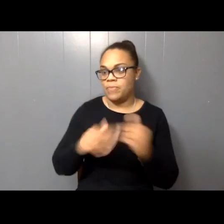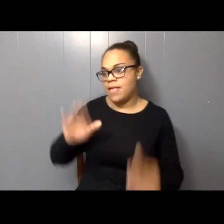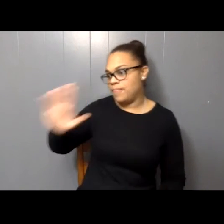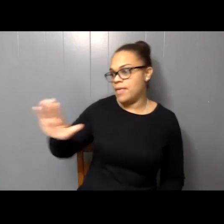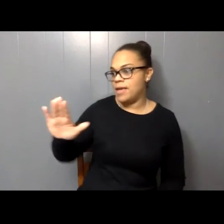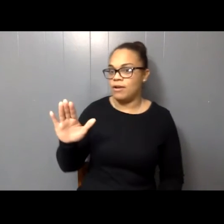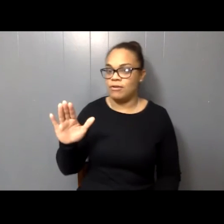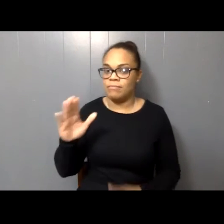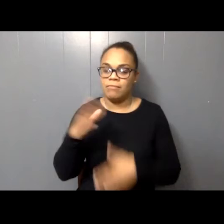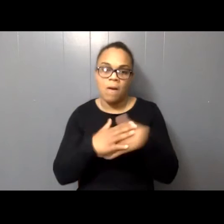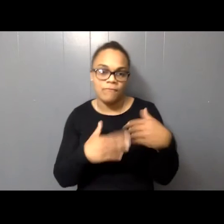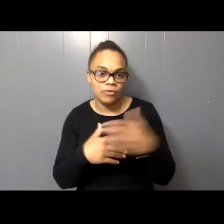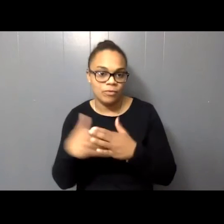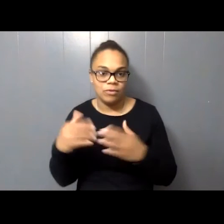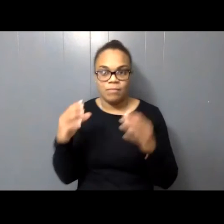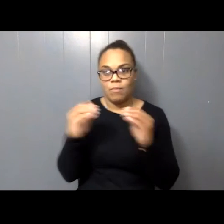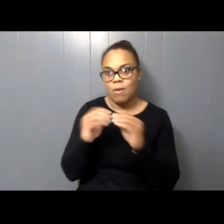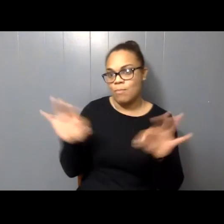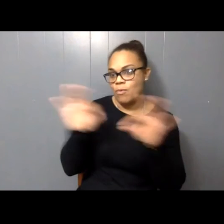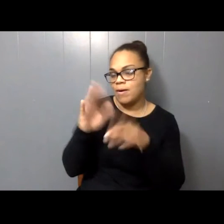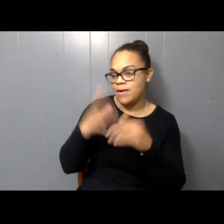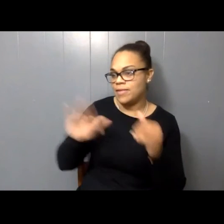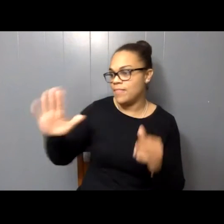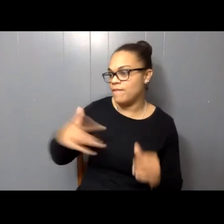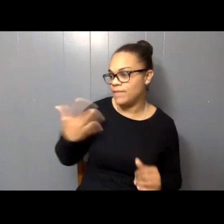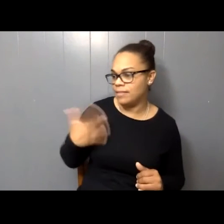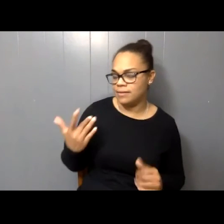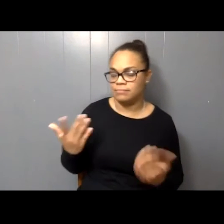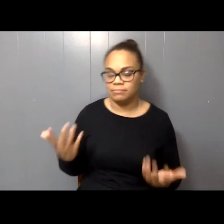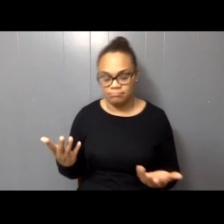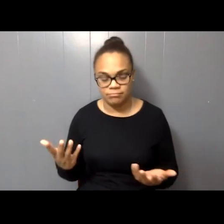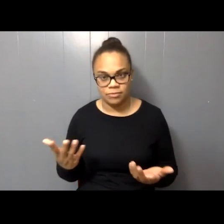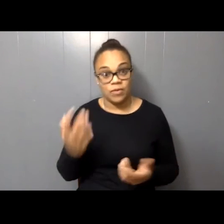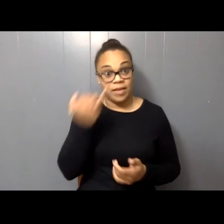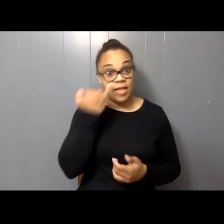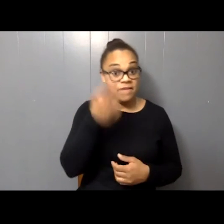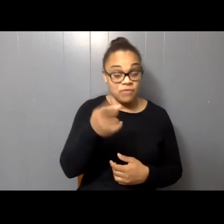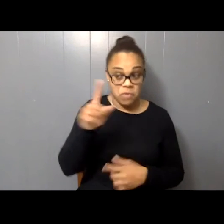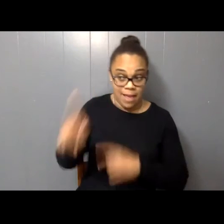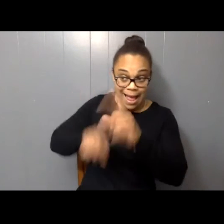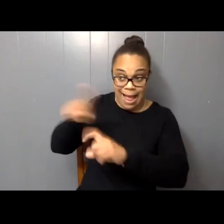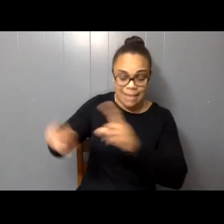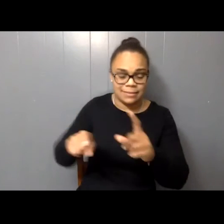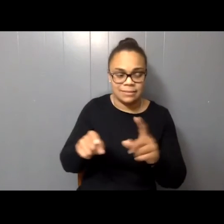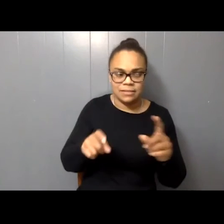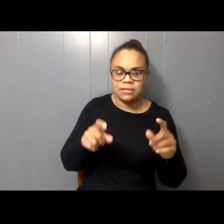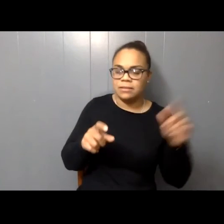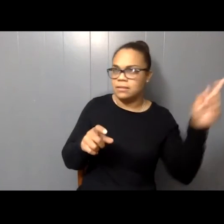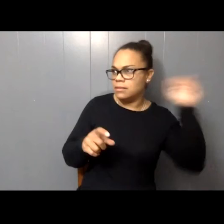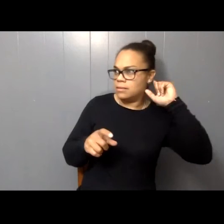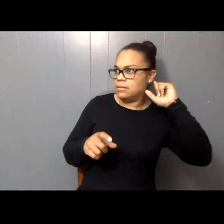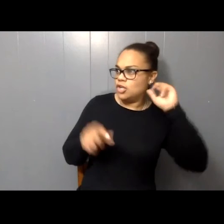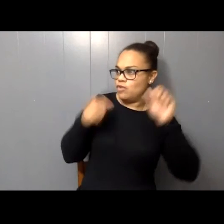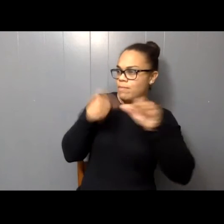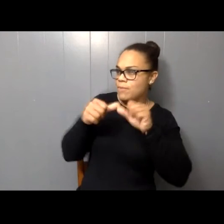you just, whenever you're asking questions, make sure to be aware of the other person and make sure that they have this space